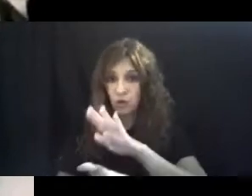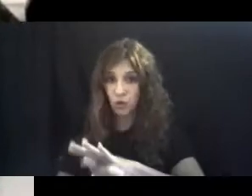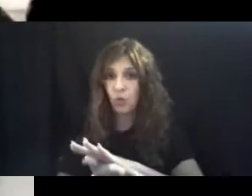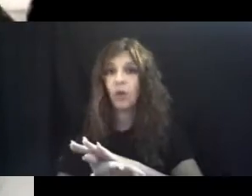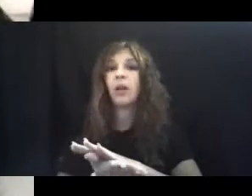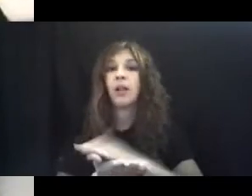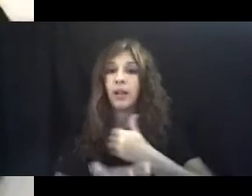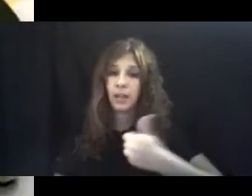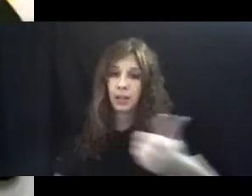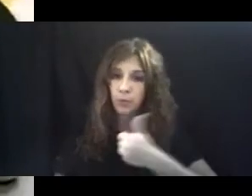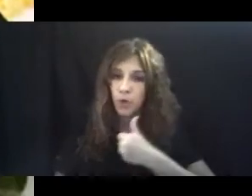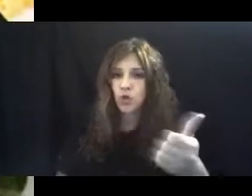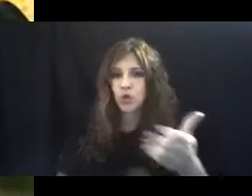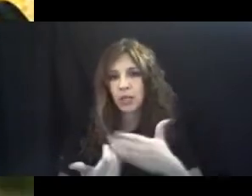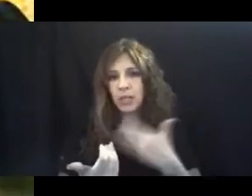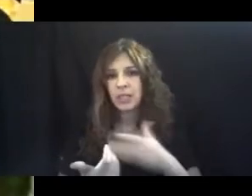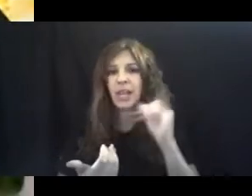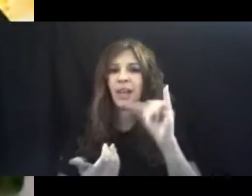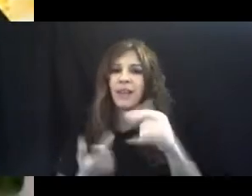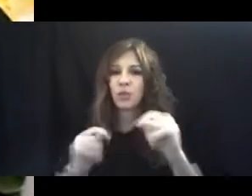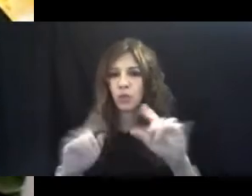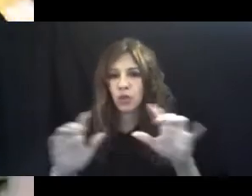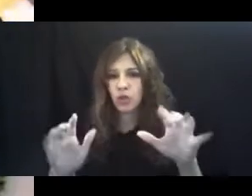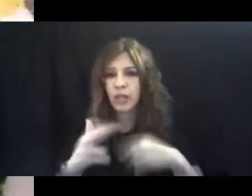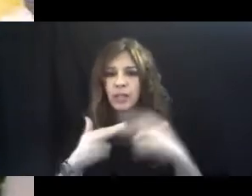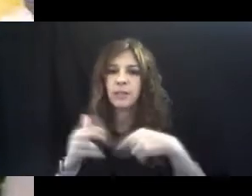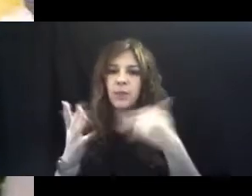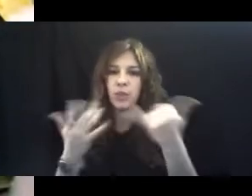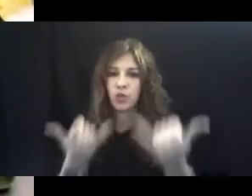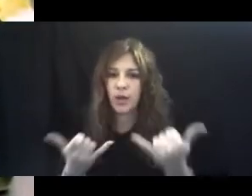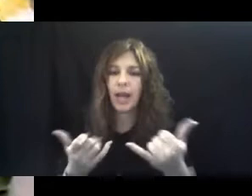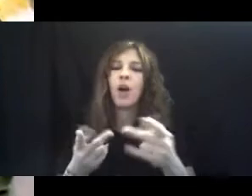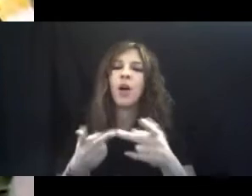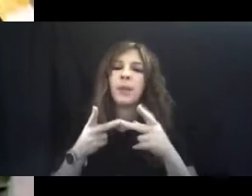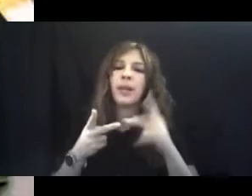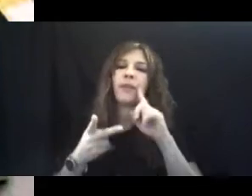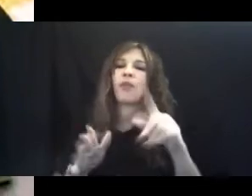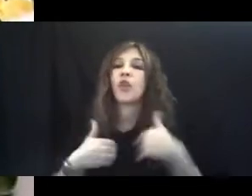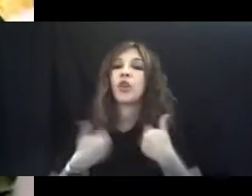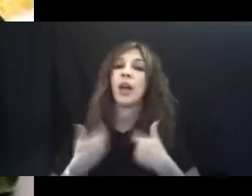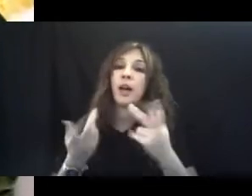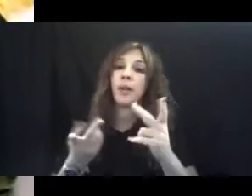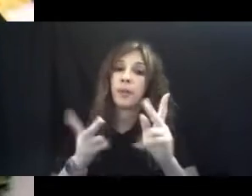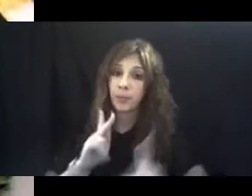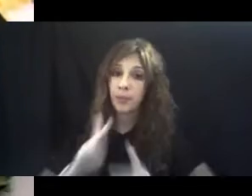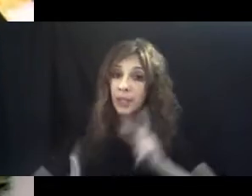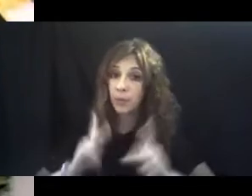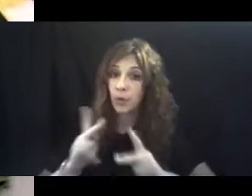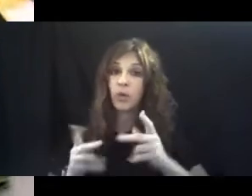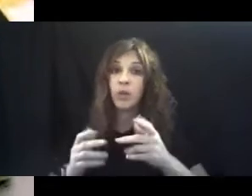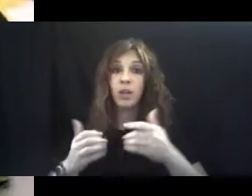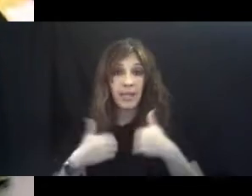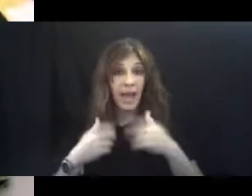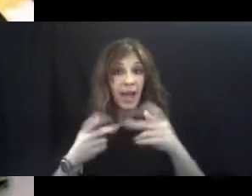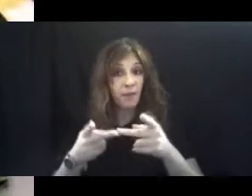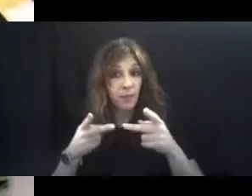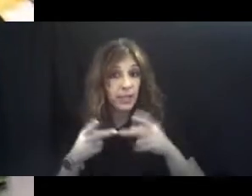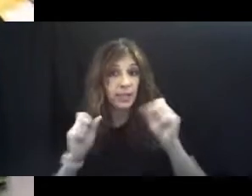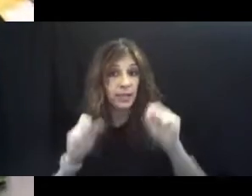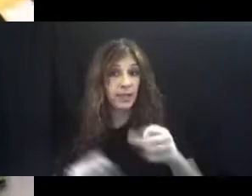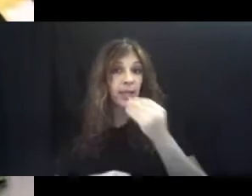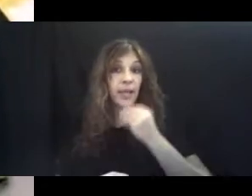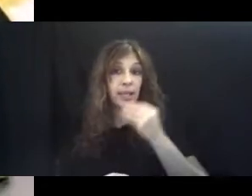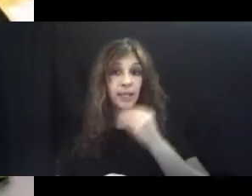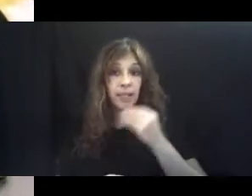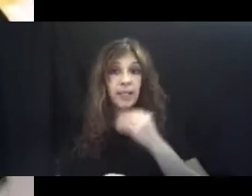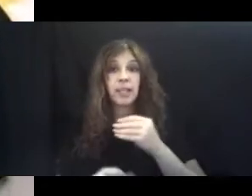communities, and that's what we're trying to build, places for the young people to be, places to eat, and just be a